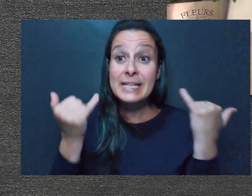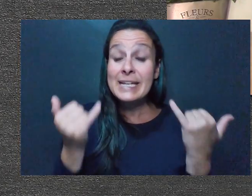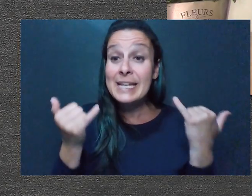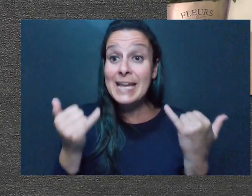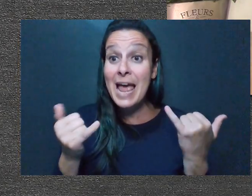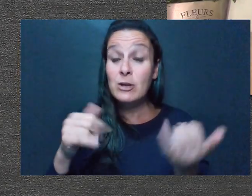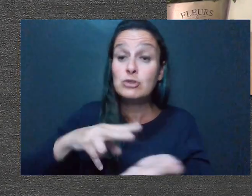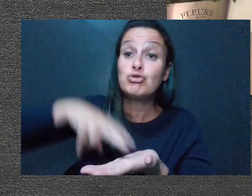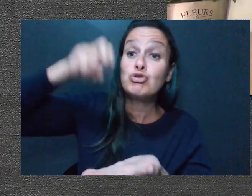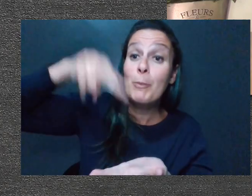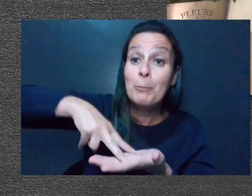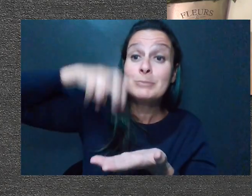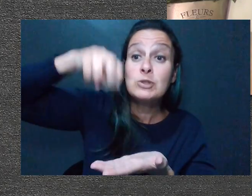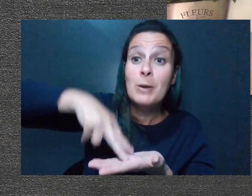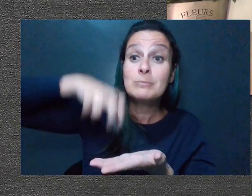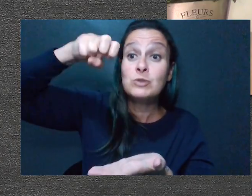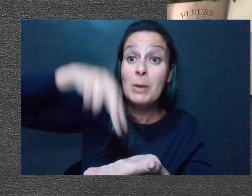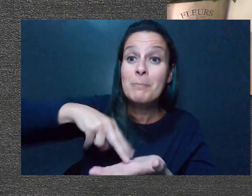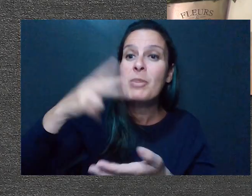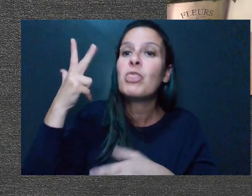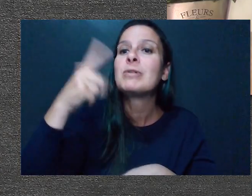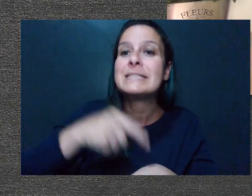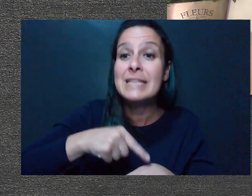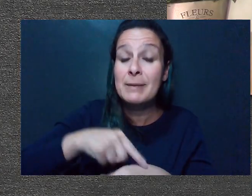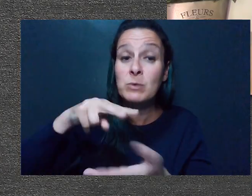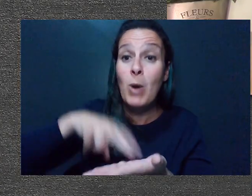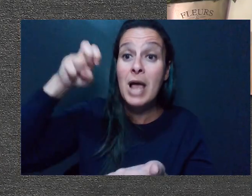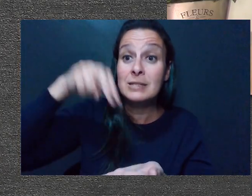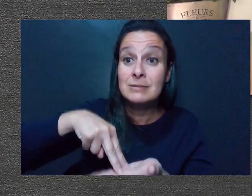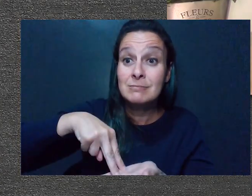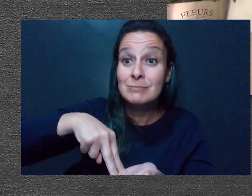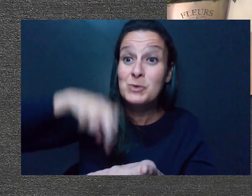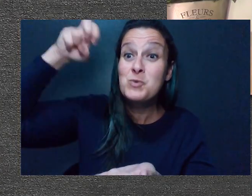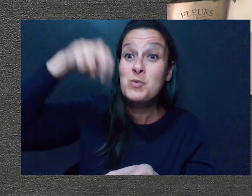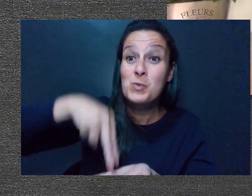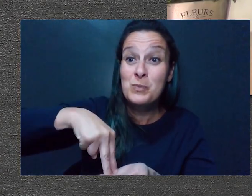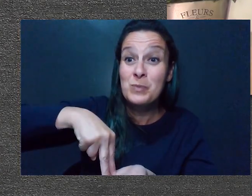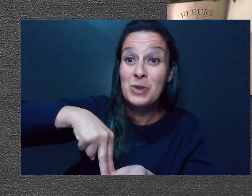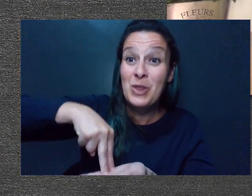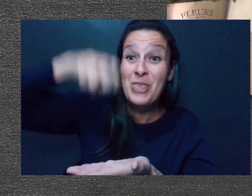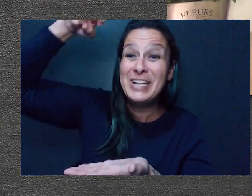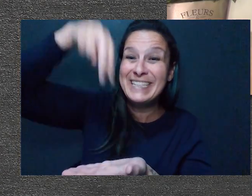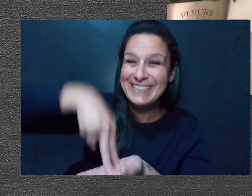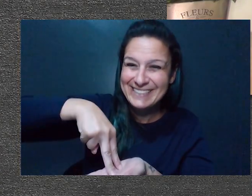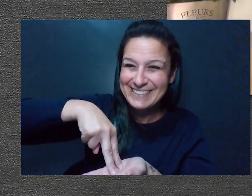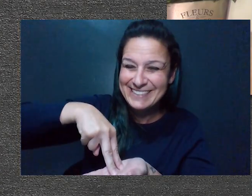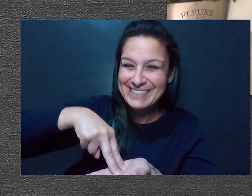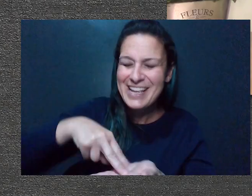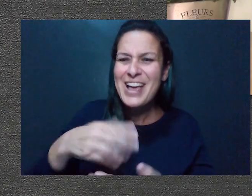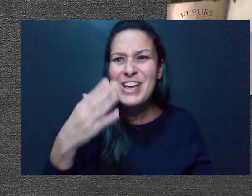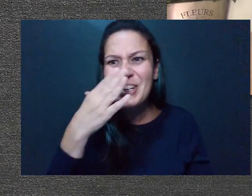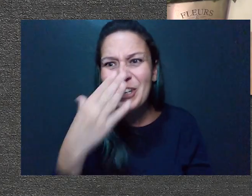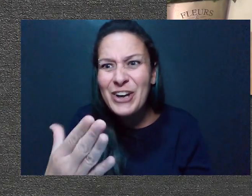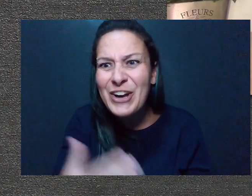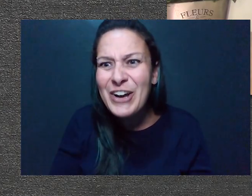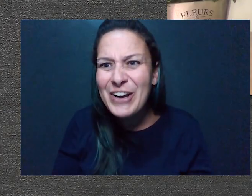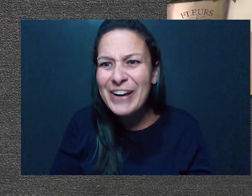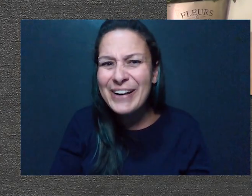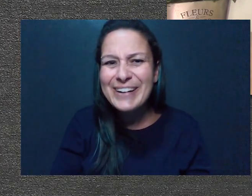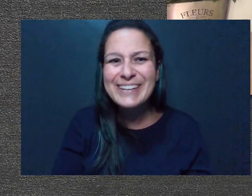Now, jump up and down 3 times. Ready? 1, 2, 3. Very